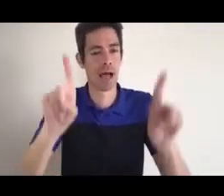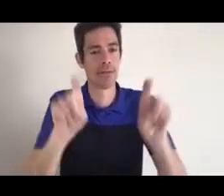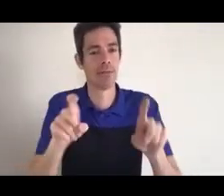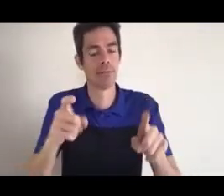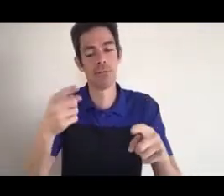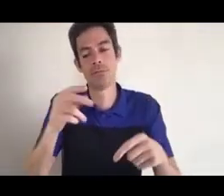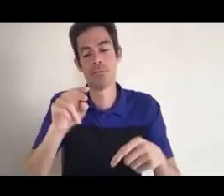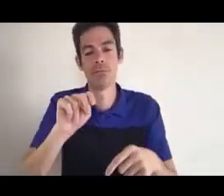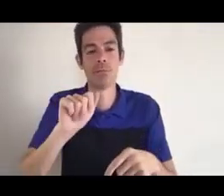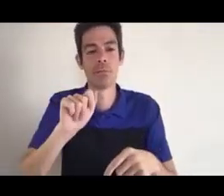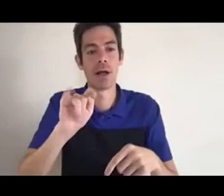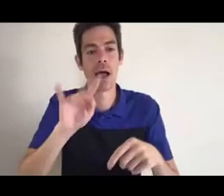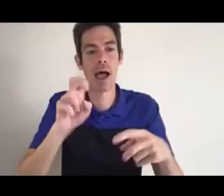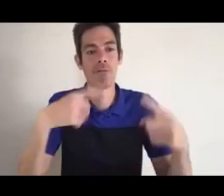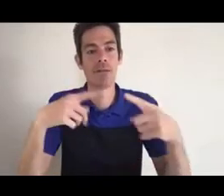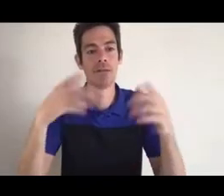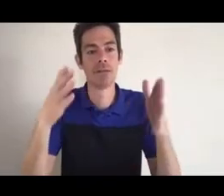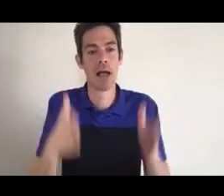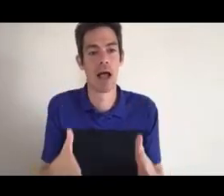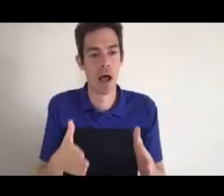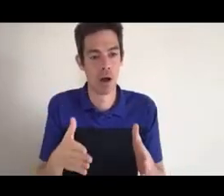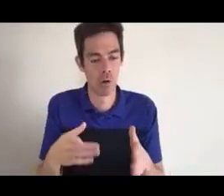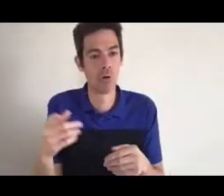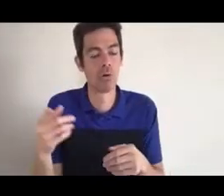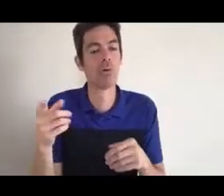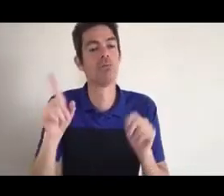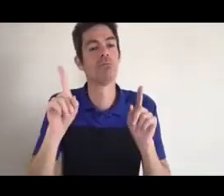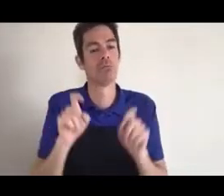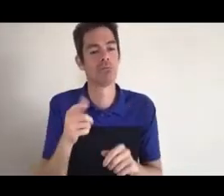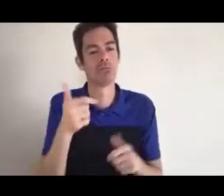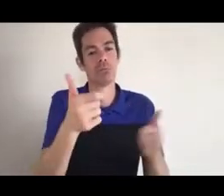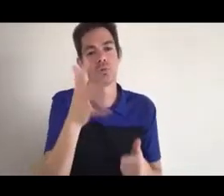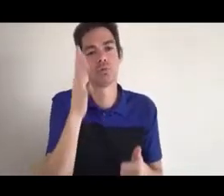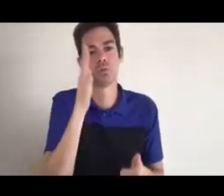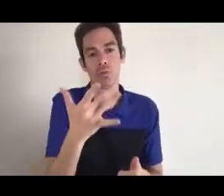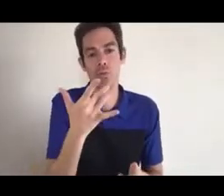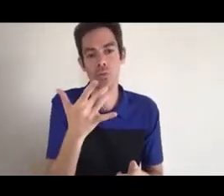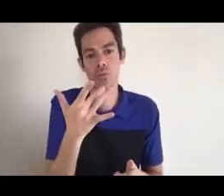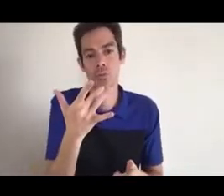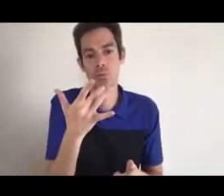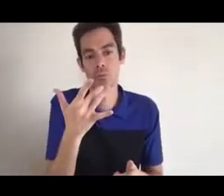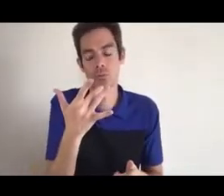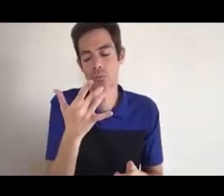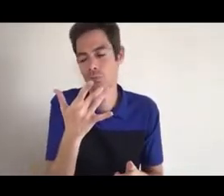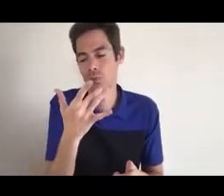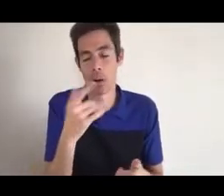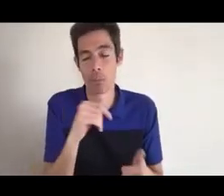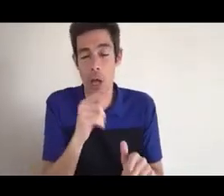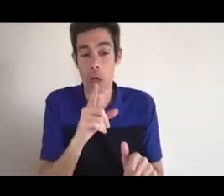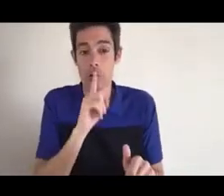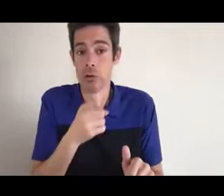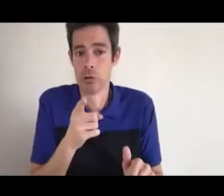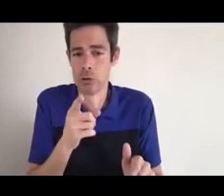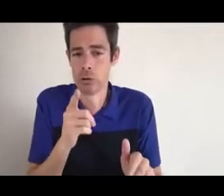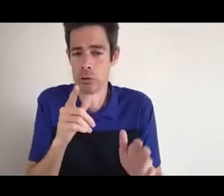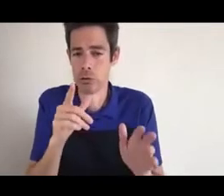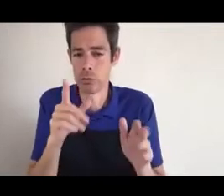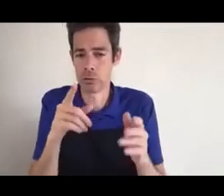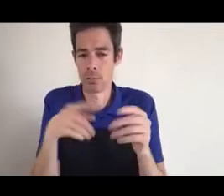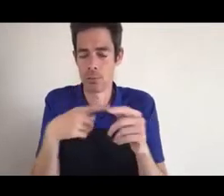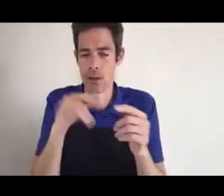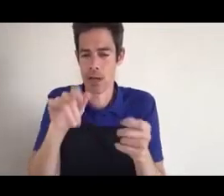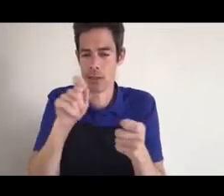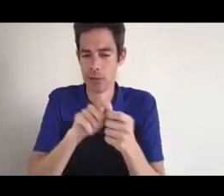idea of itself. And so they wanted to test out with a native signer, which would you, I